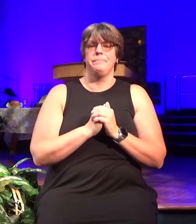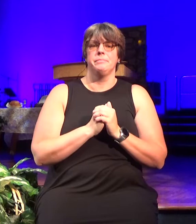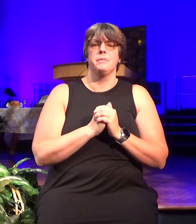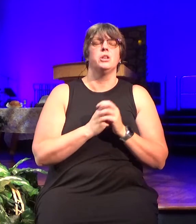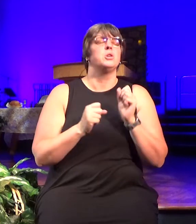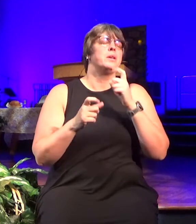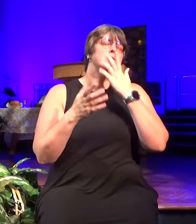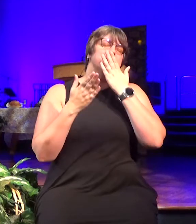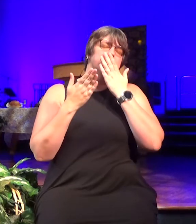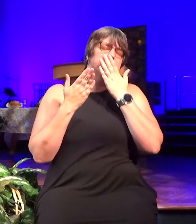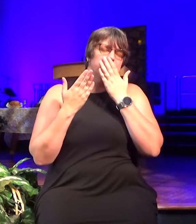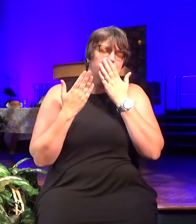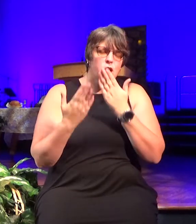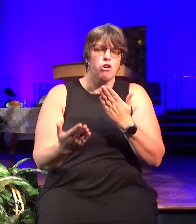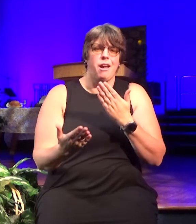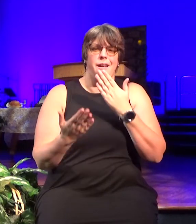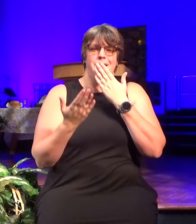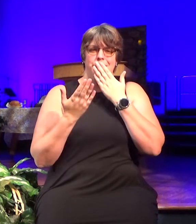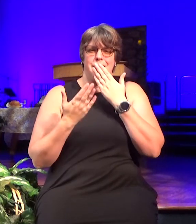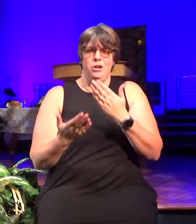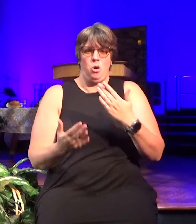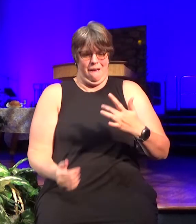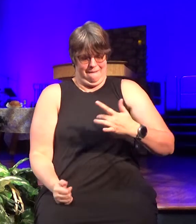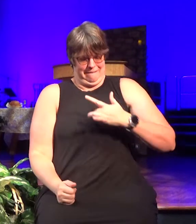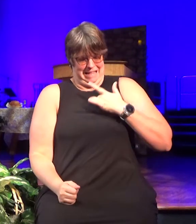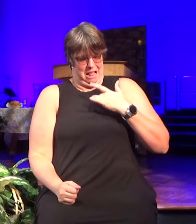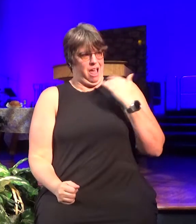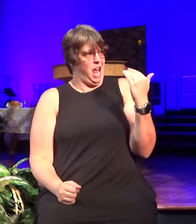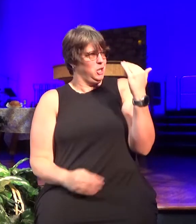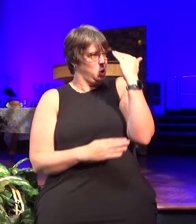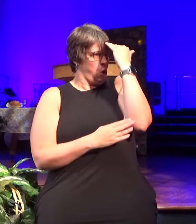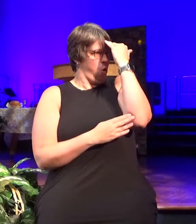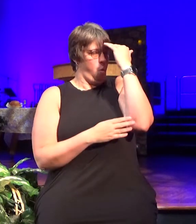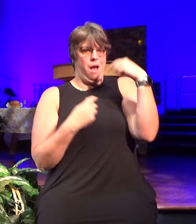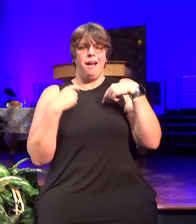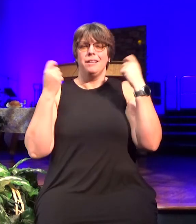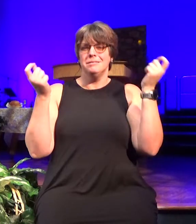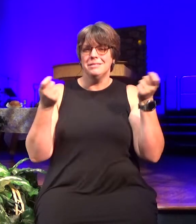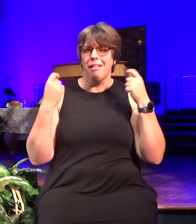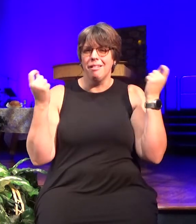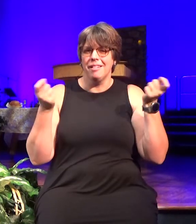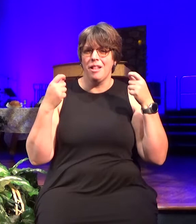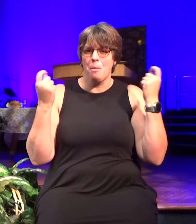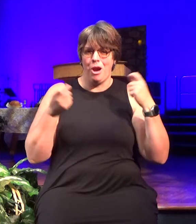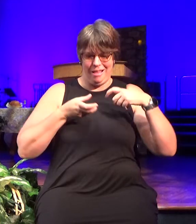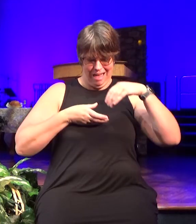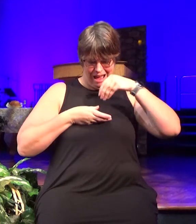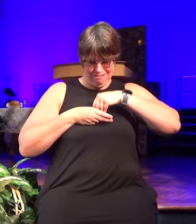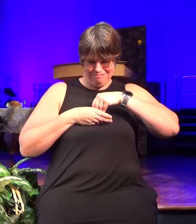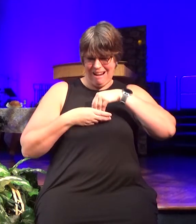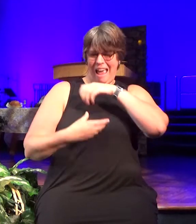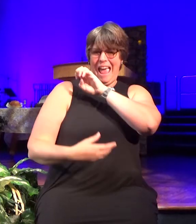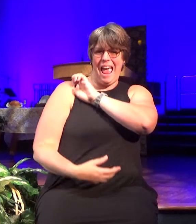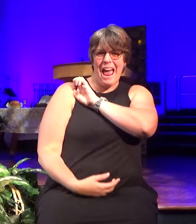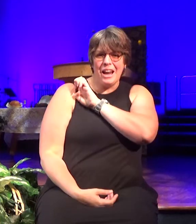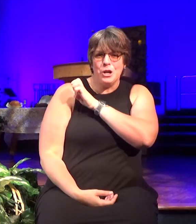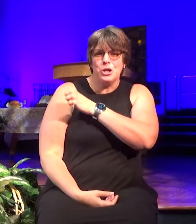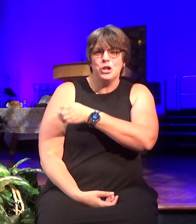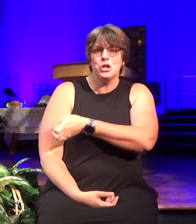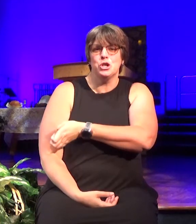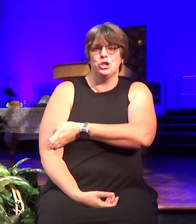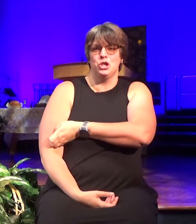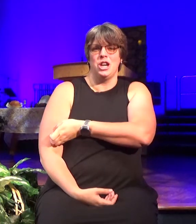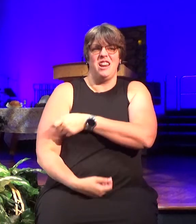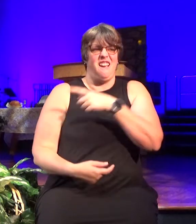absolutely feel and know, and I celebrate this energy of all of us together